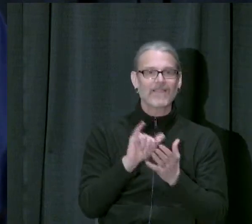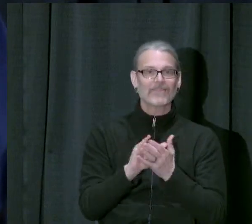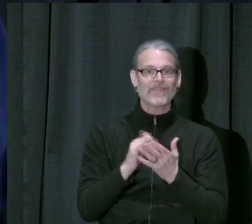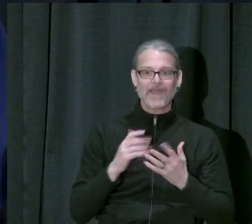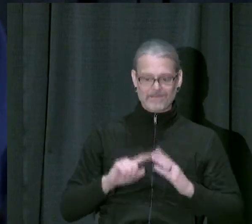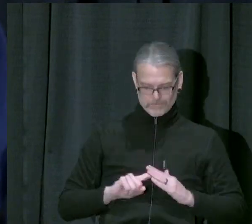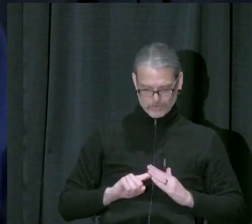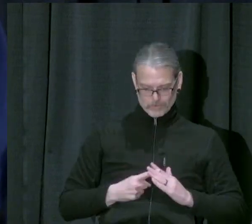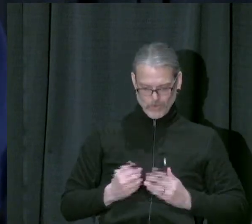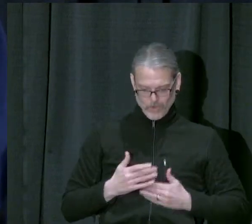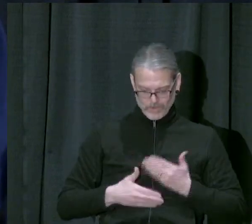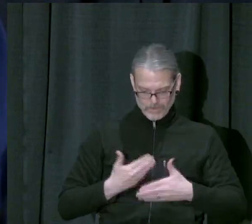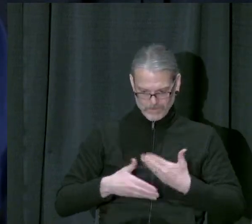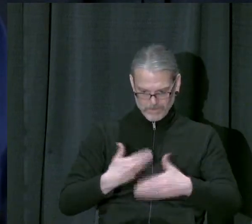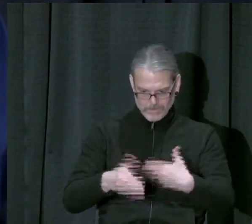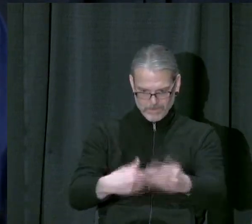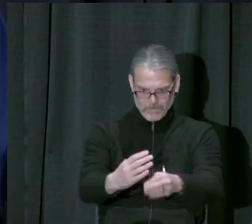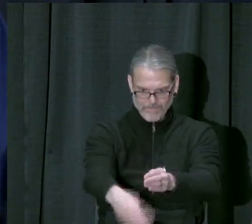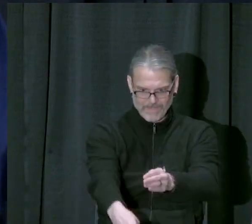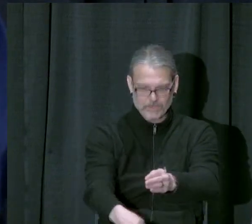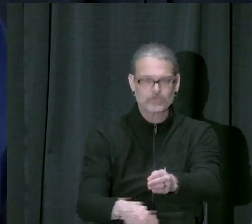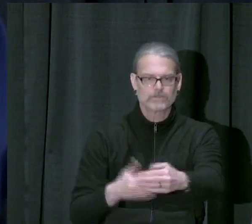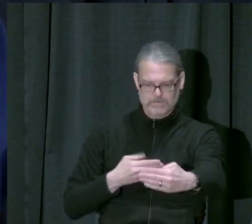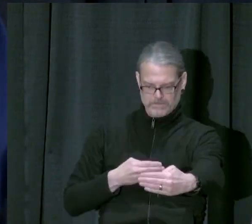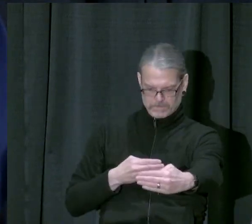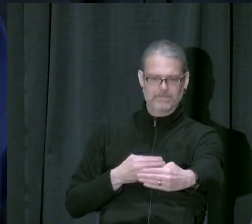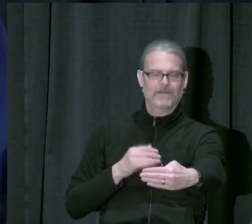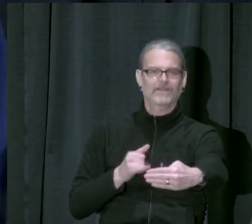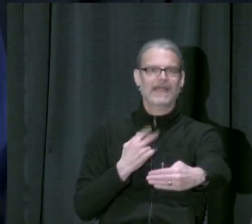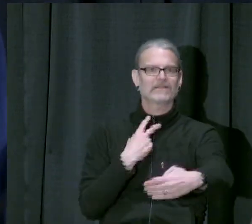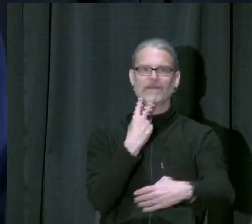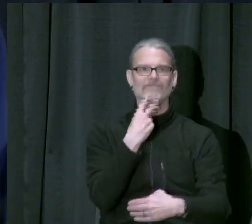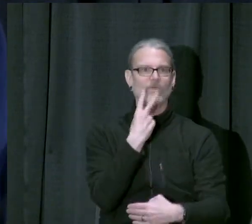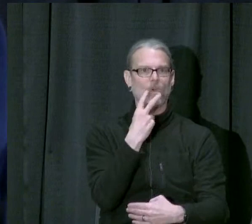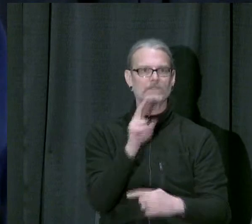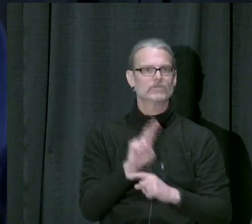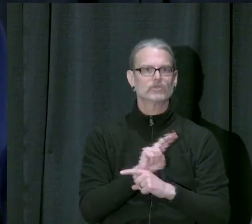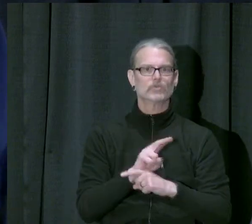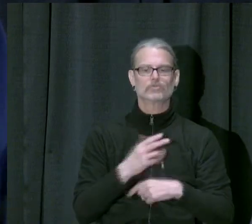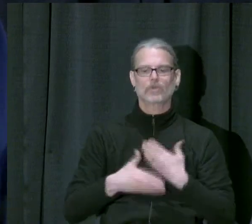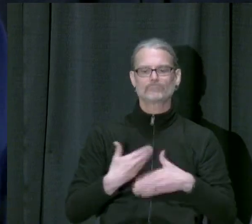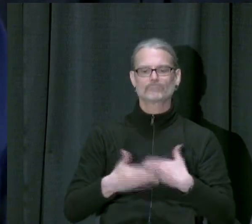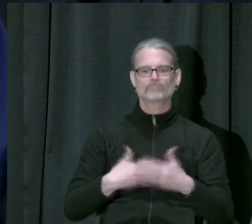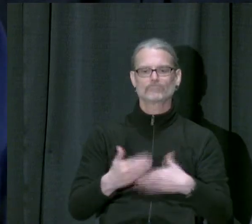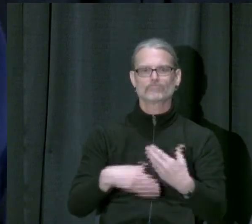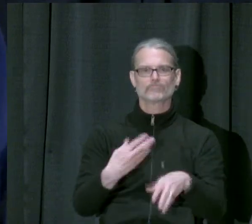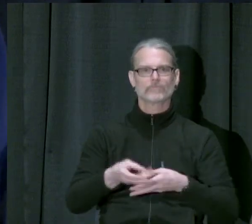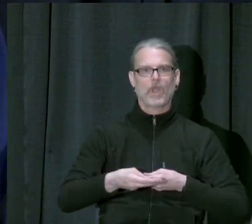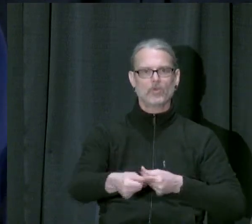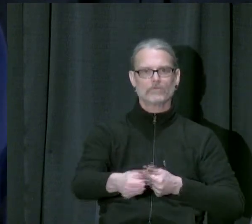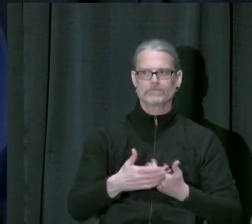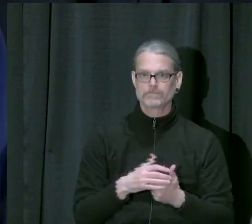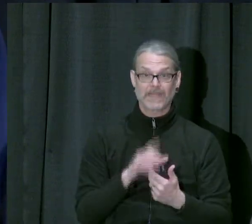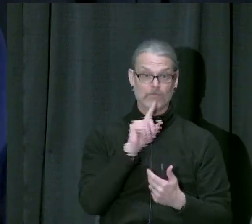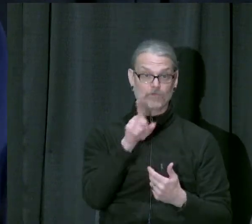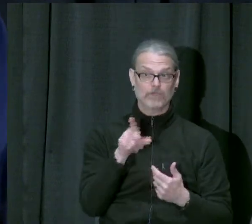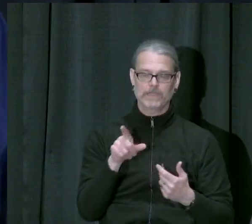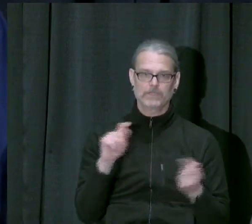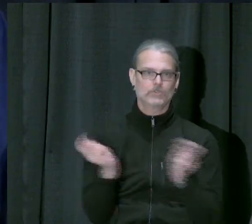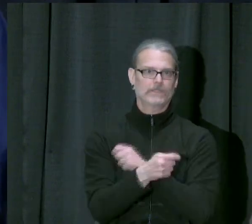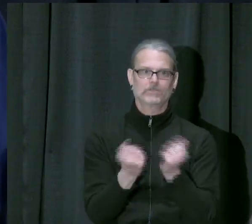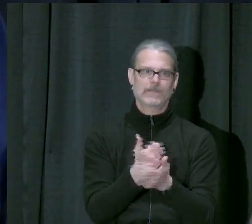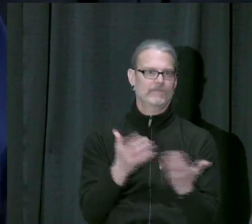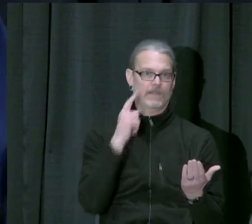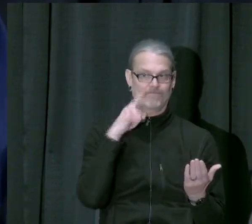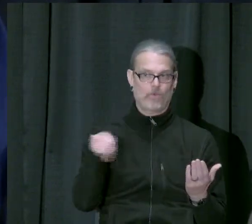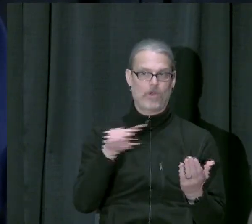it's a multi-turn voice user interface, and it is just so elegant and slick, and a real game changer for all customers,